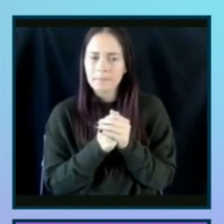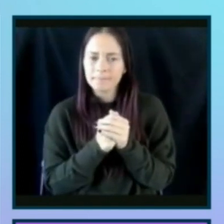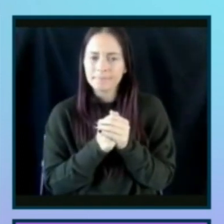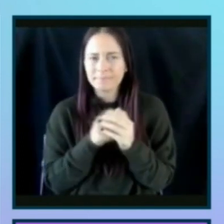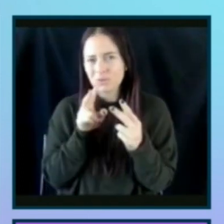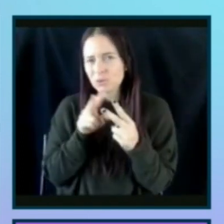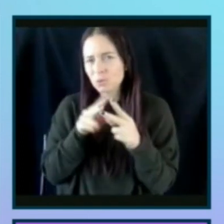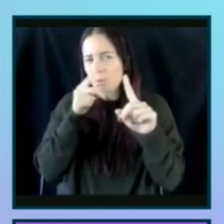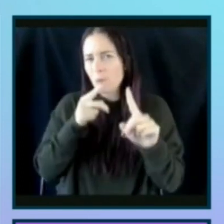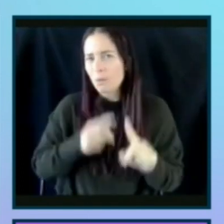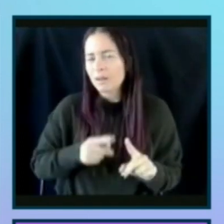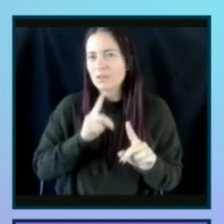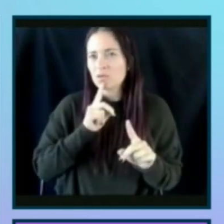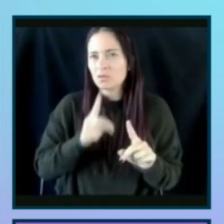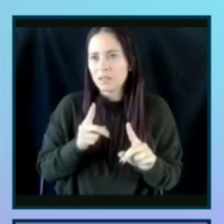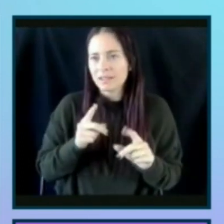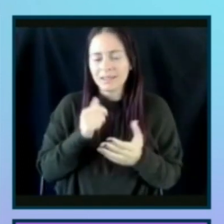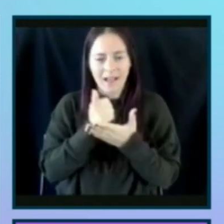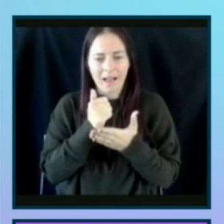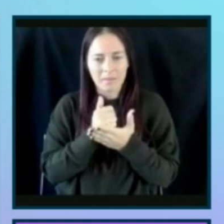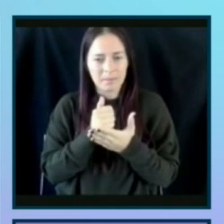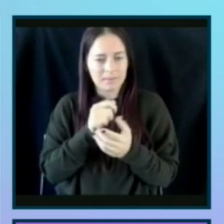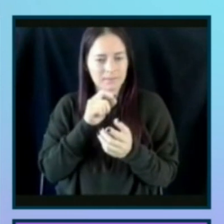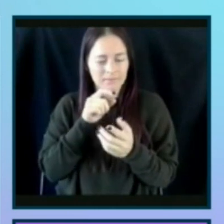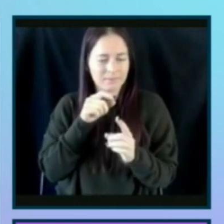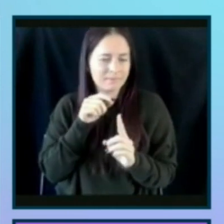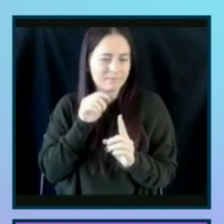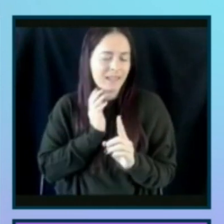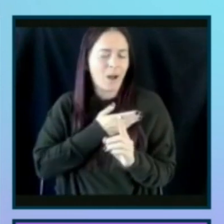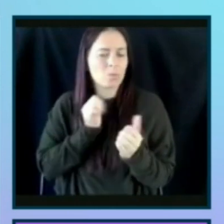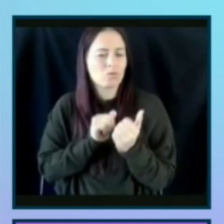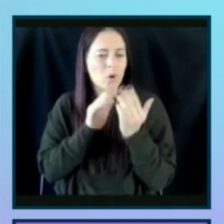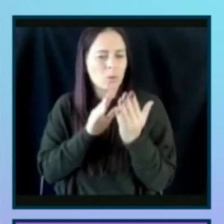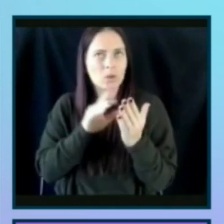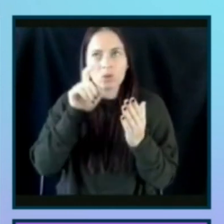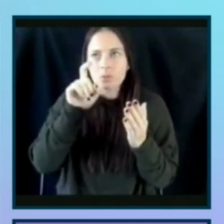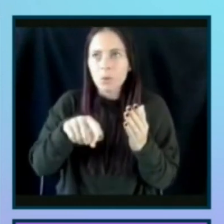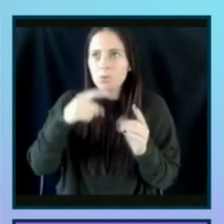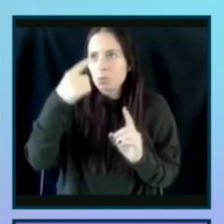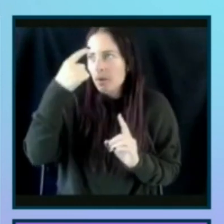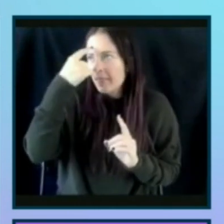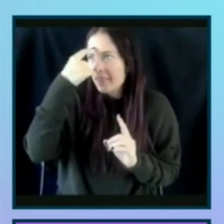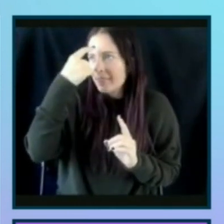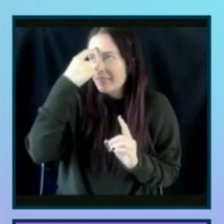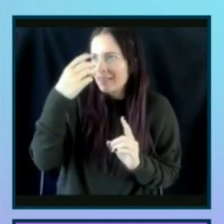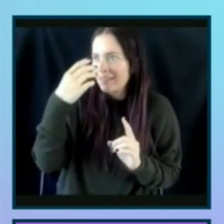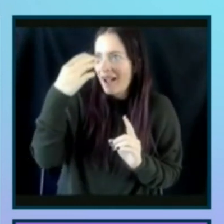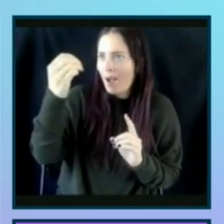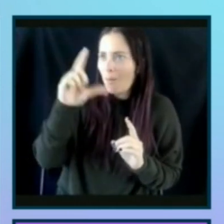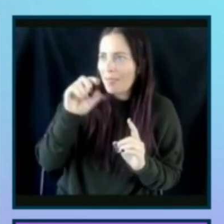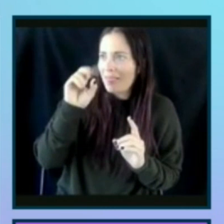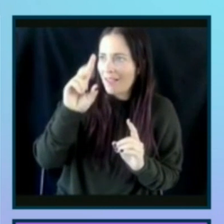this particular approach useful, is, you talk about, you're supposed to think aloud. So think aloud and mention what you're